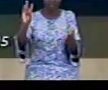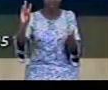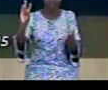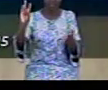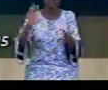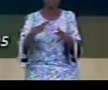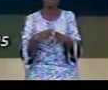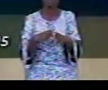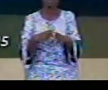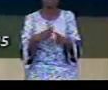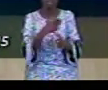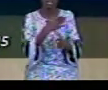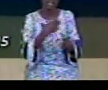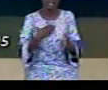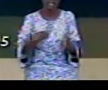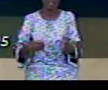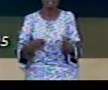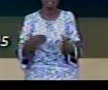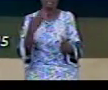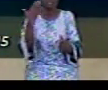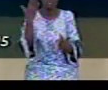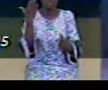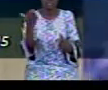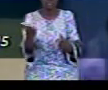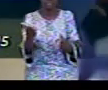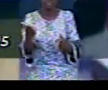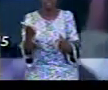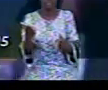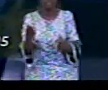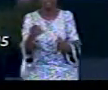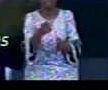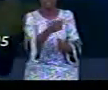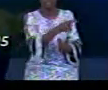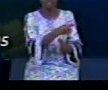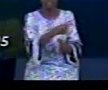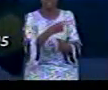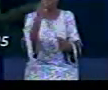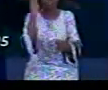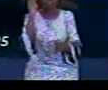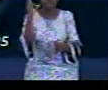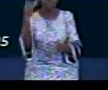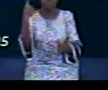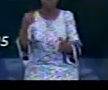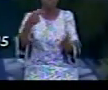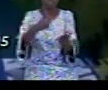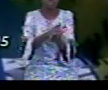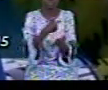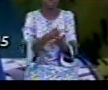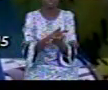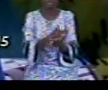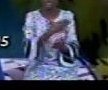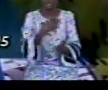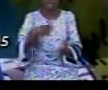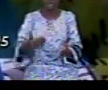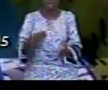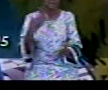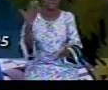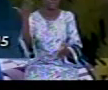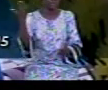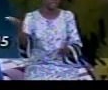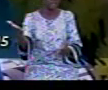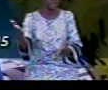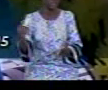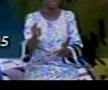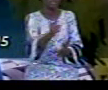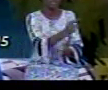7, and there they preached the gospel. There they preached the good